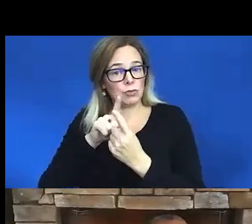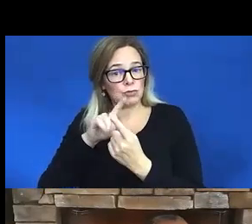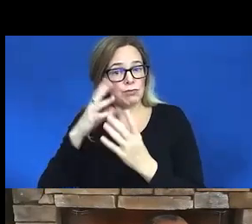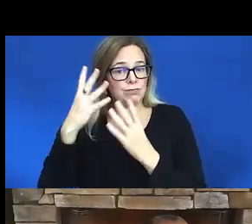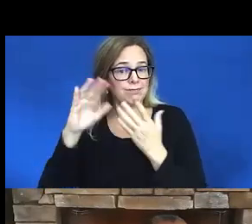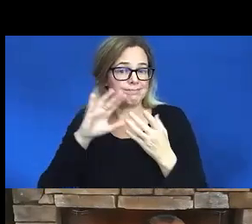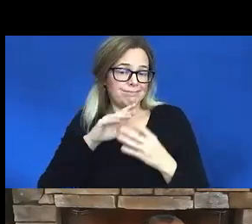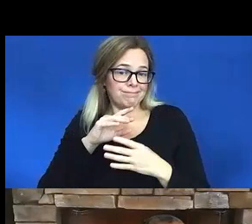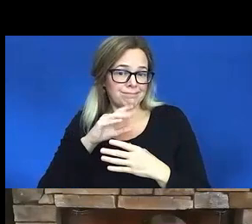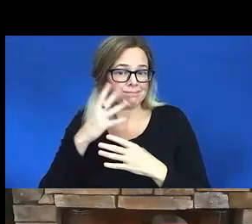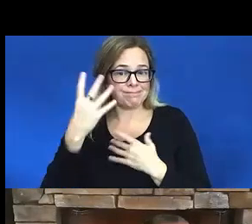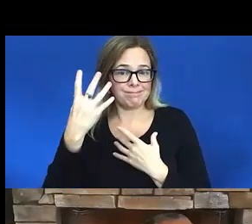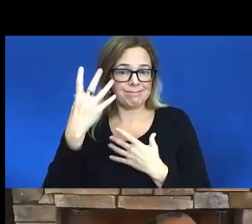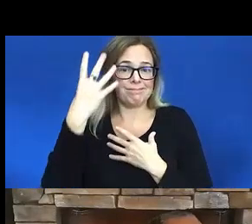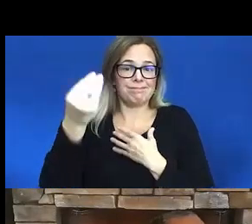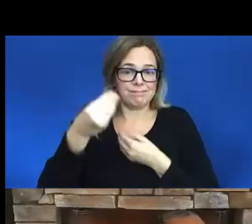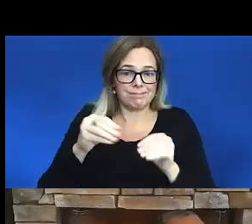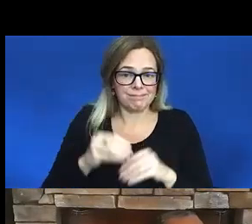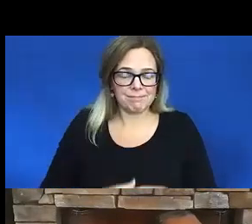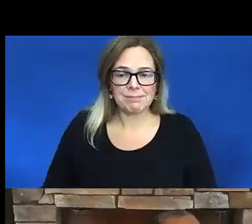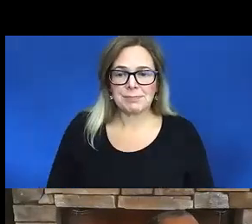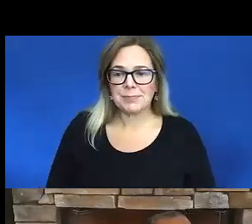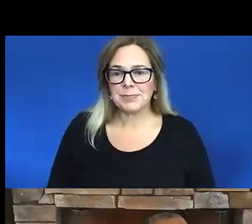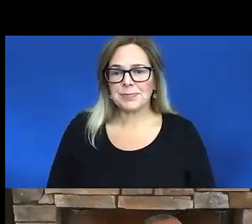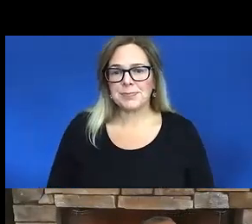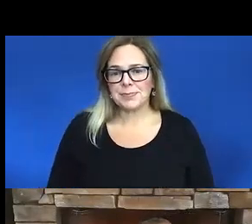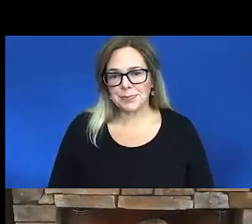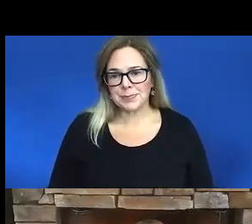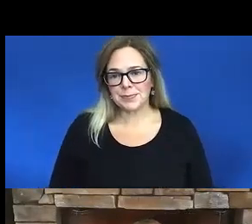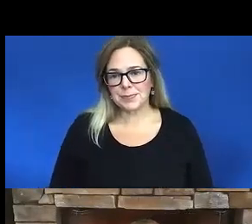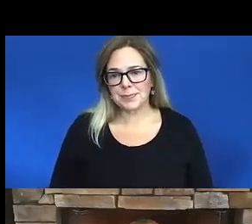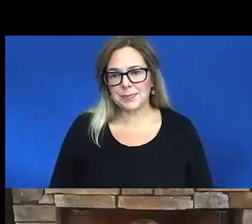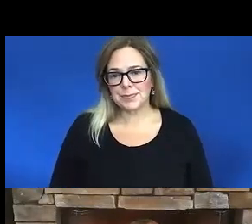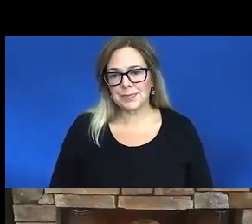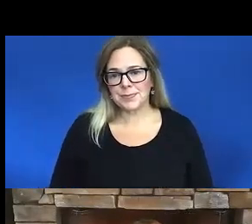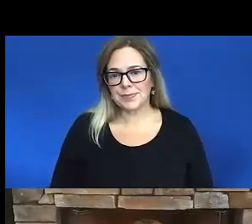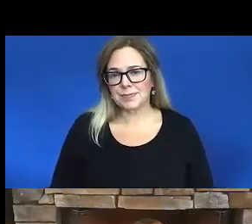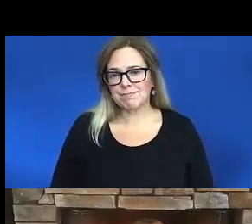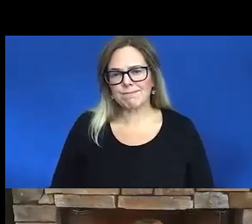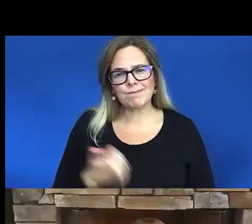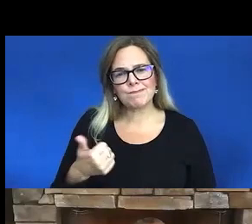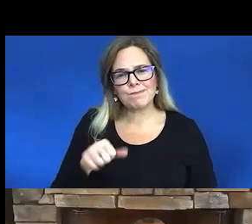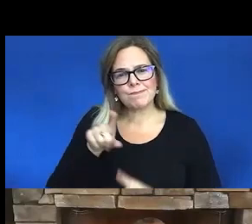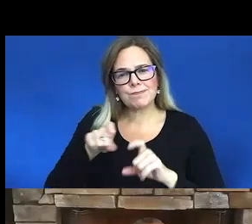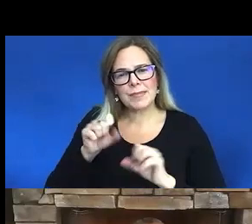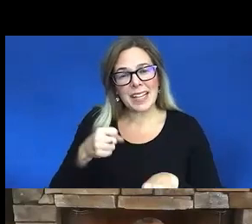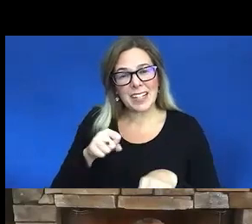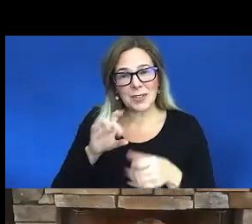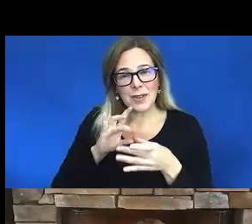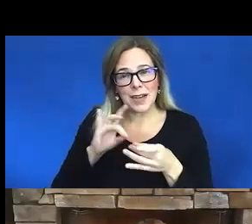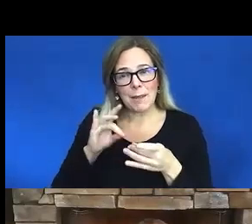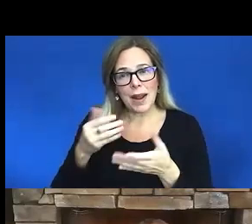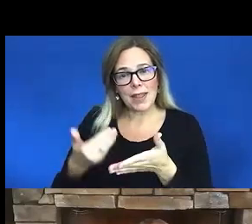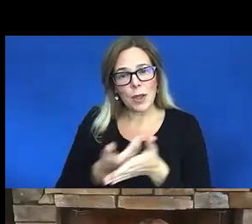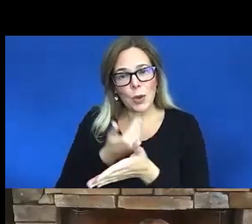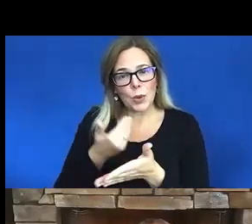And this is a new question here. Can you comment on the new pill that's been made available from